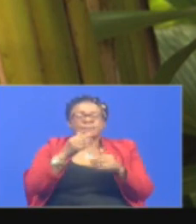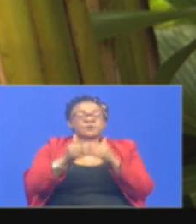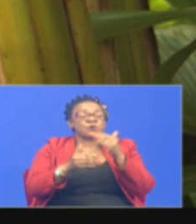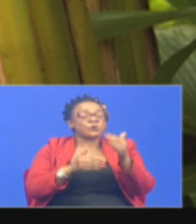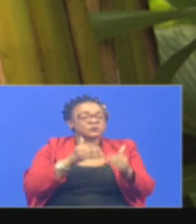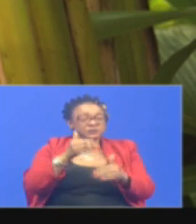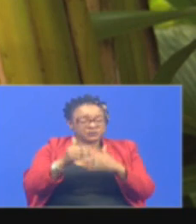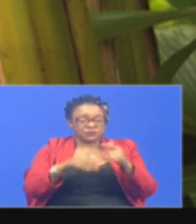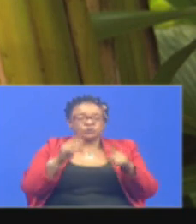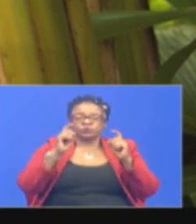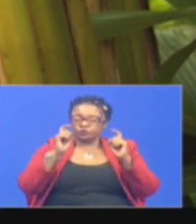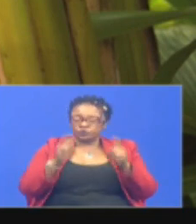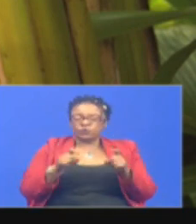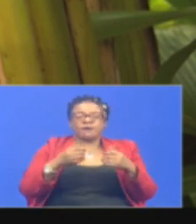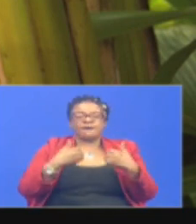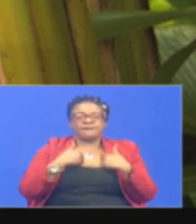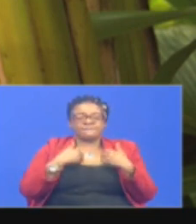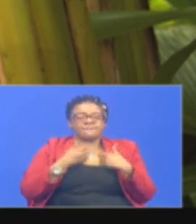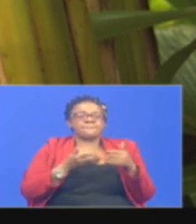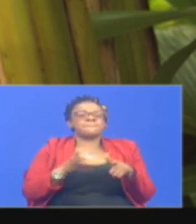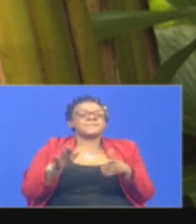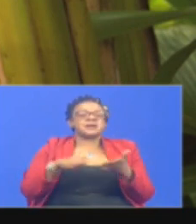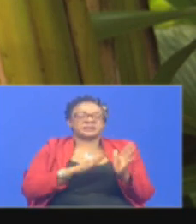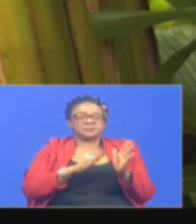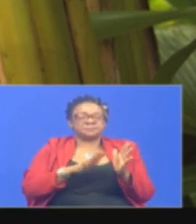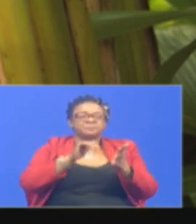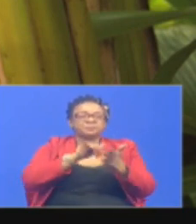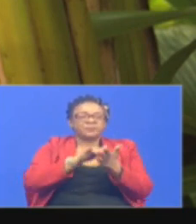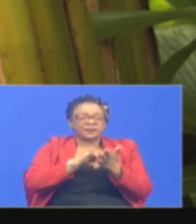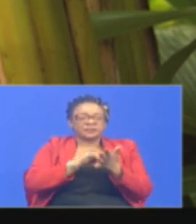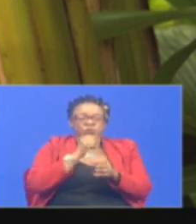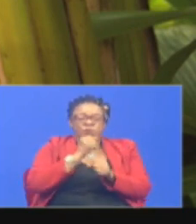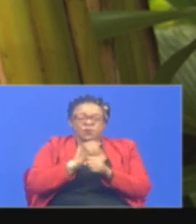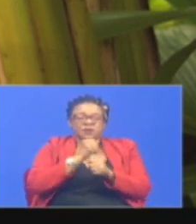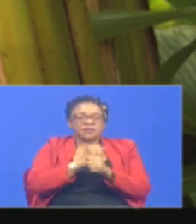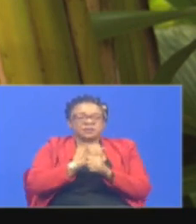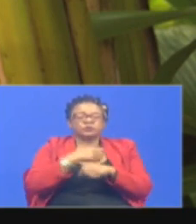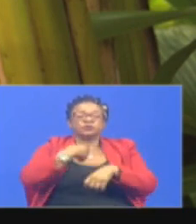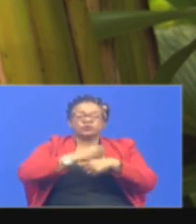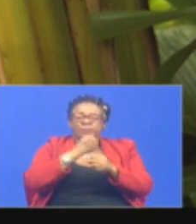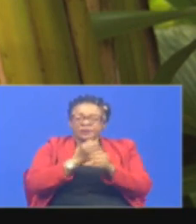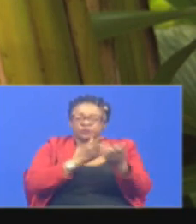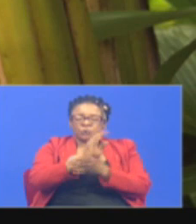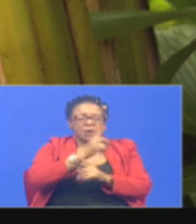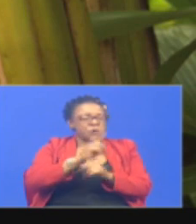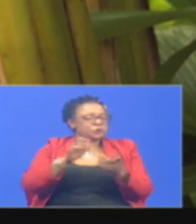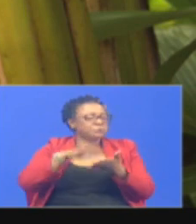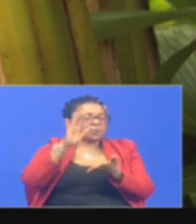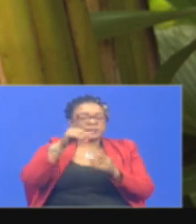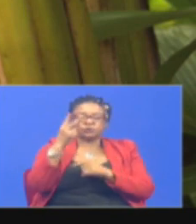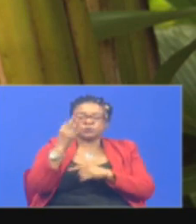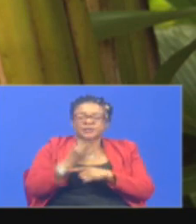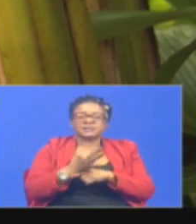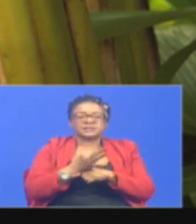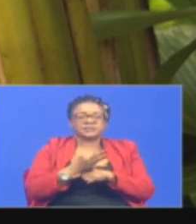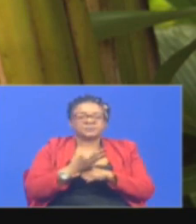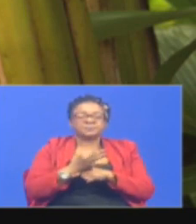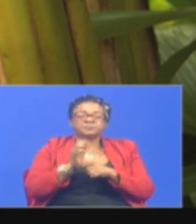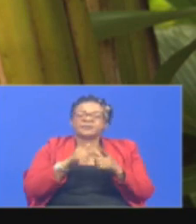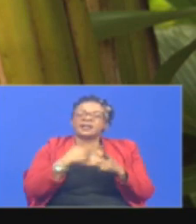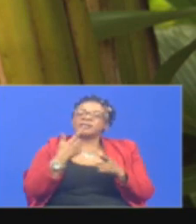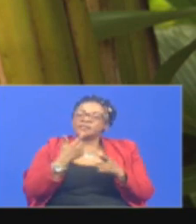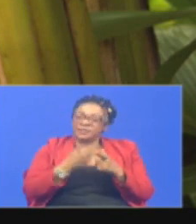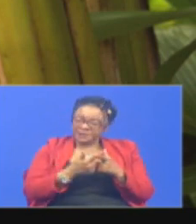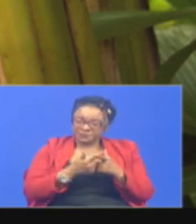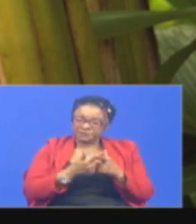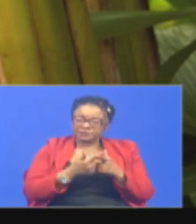should at least have mechanisms that work towards ensuring not more than two-thirds of the same gender. Then, having